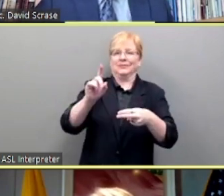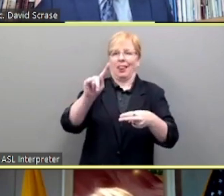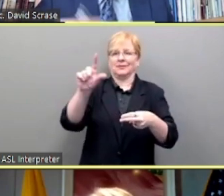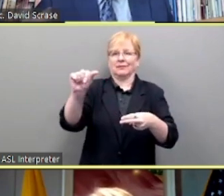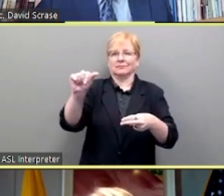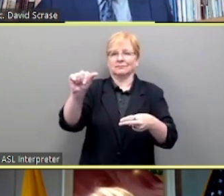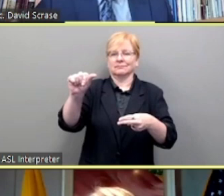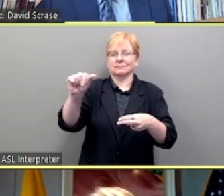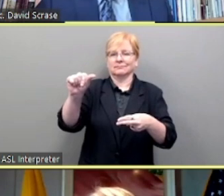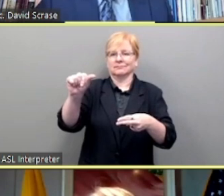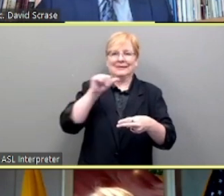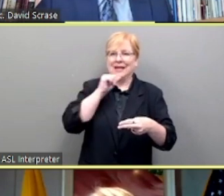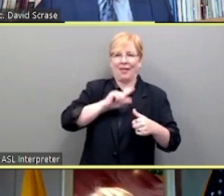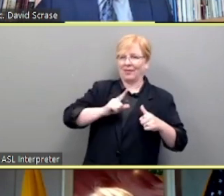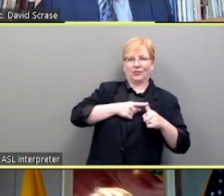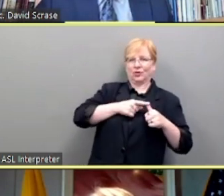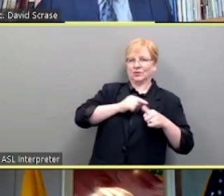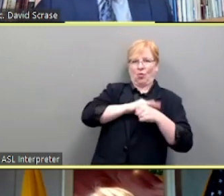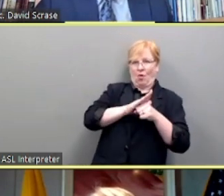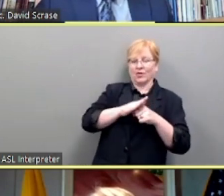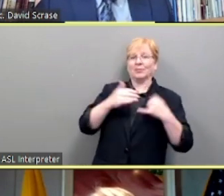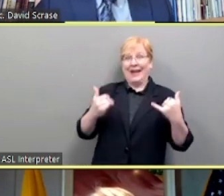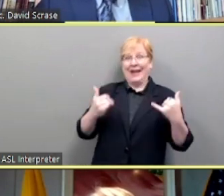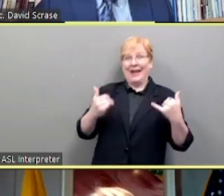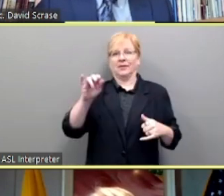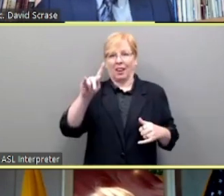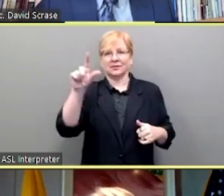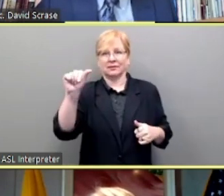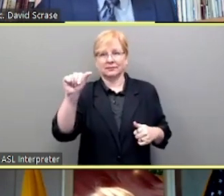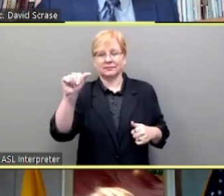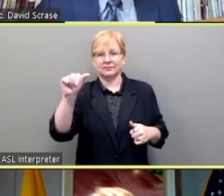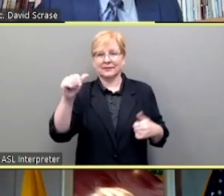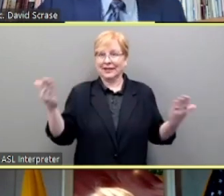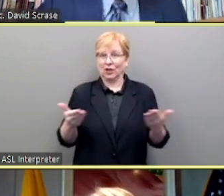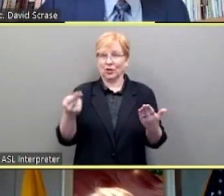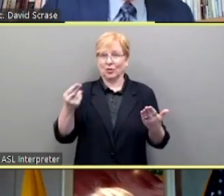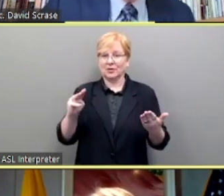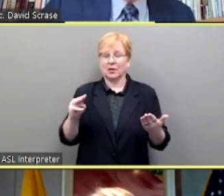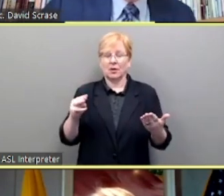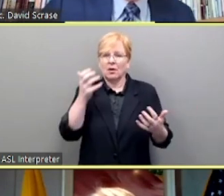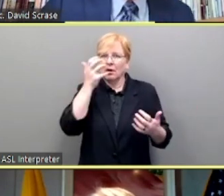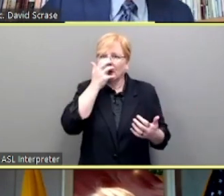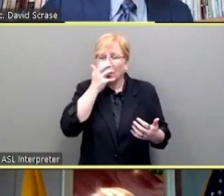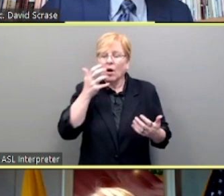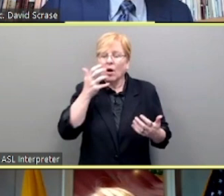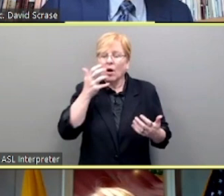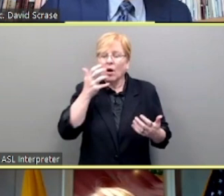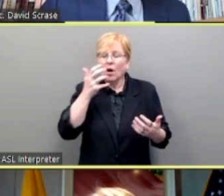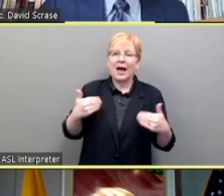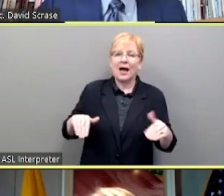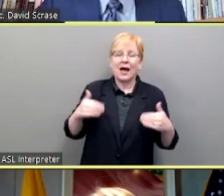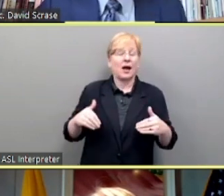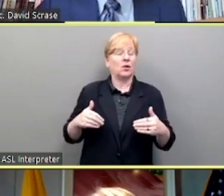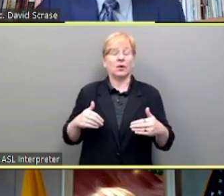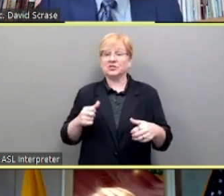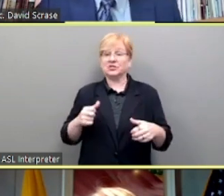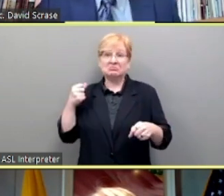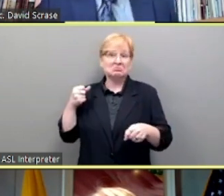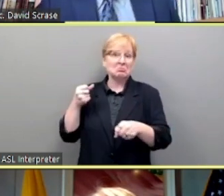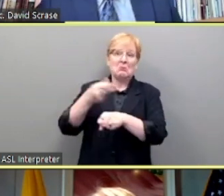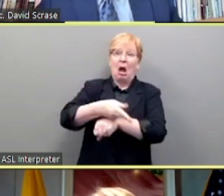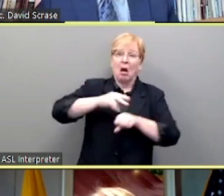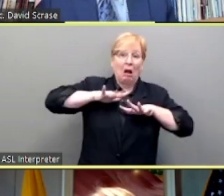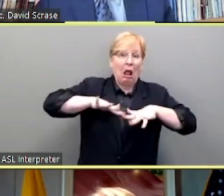but even further, but we've really seen it take over in a way no other variant has. If you look at the orange